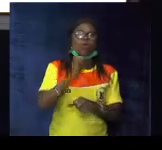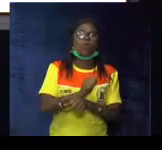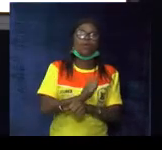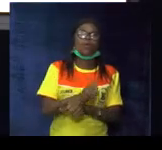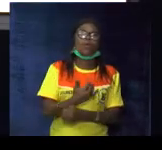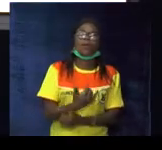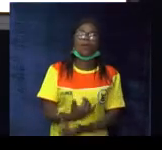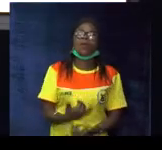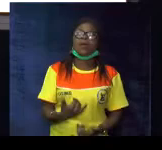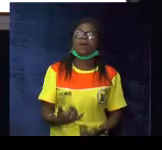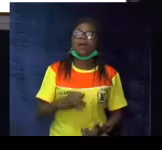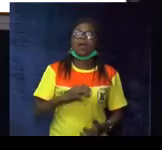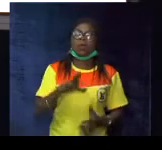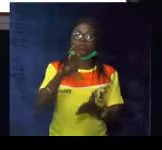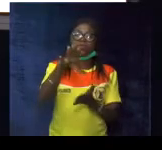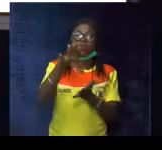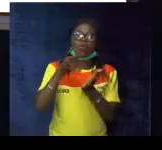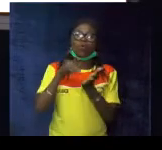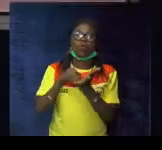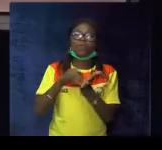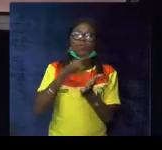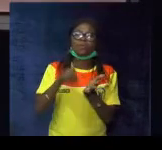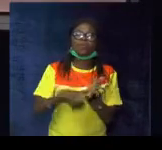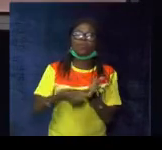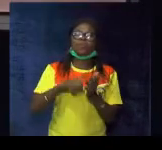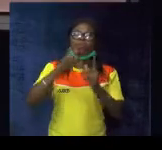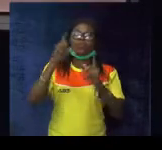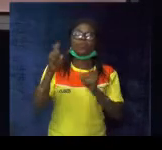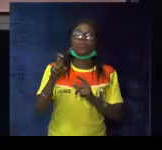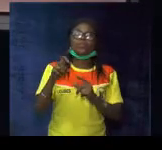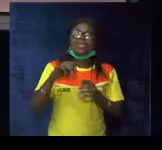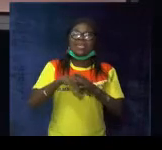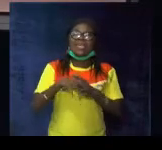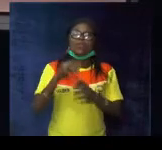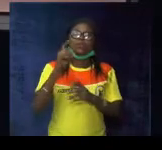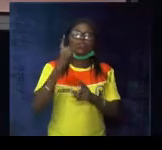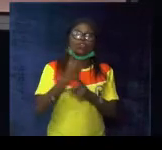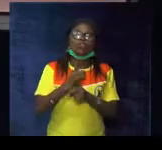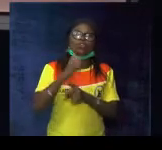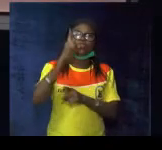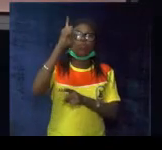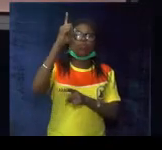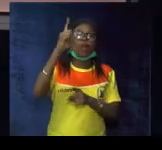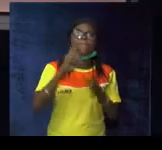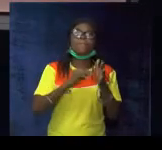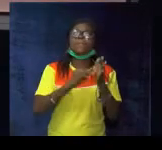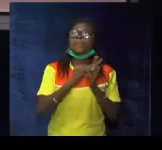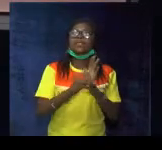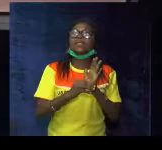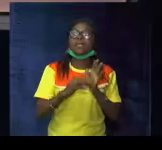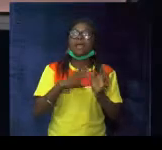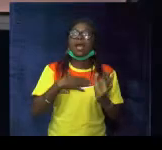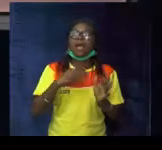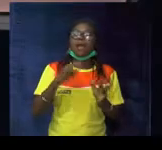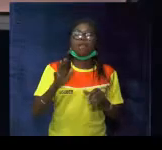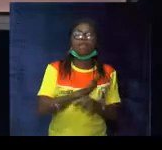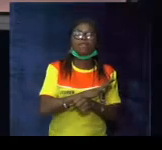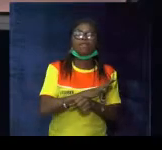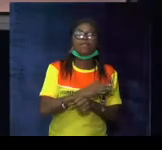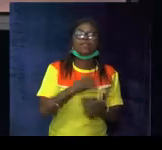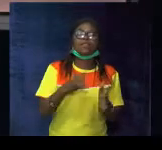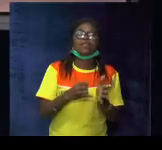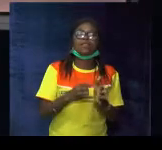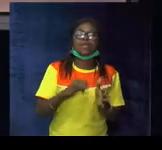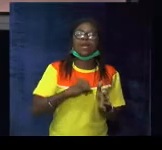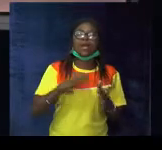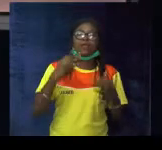your homework. I want you to copy these questions in 1 minute and fill in the blank